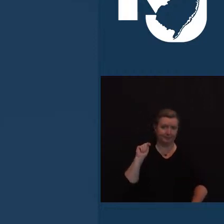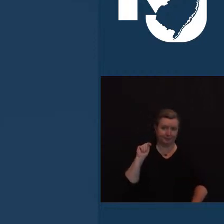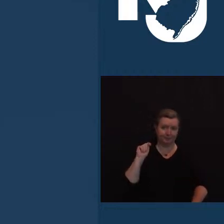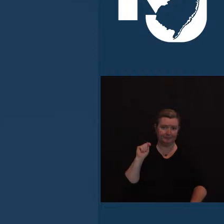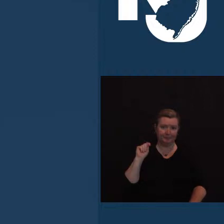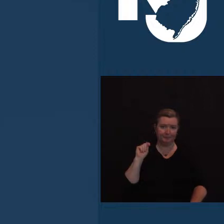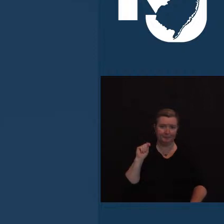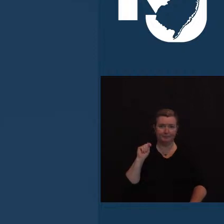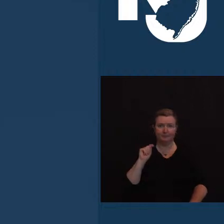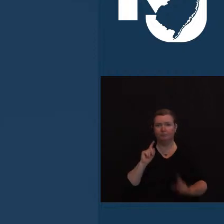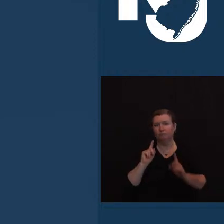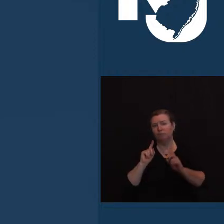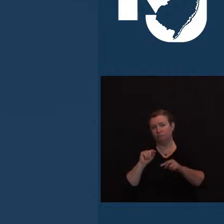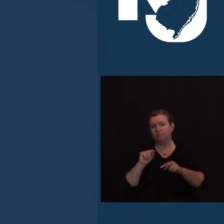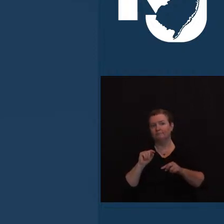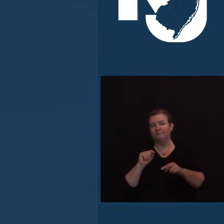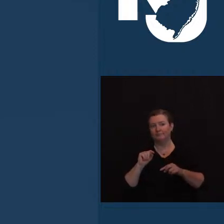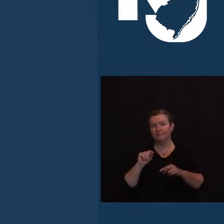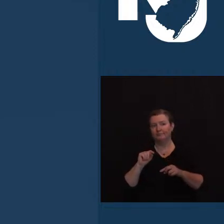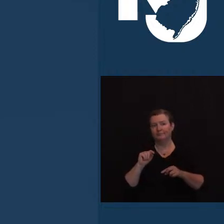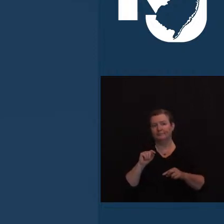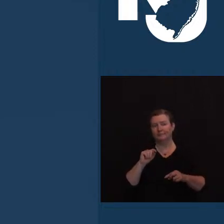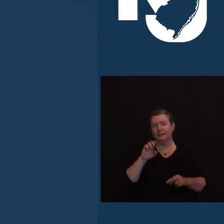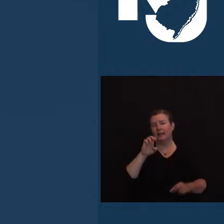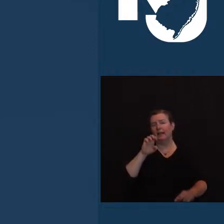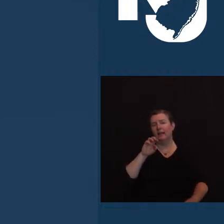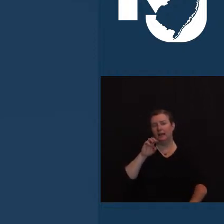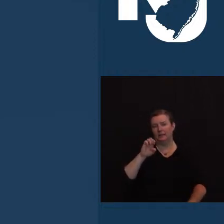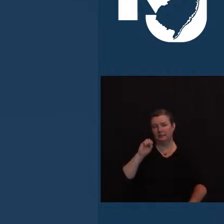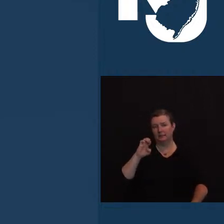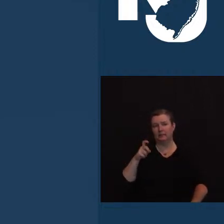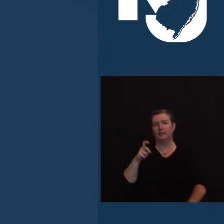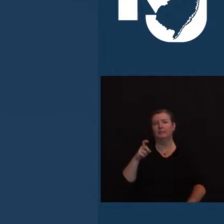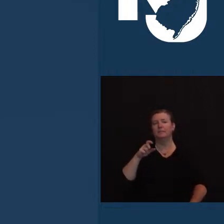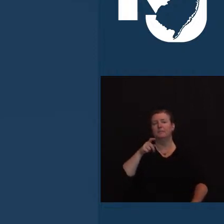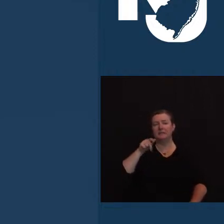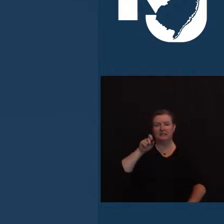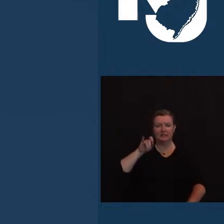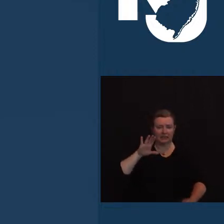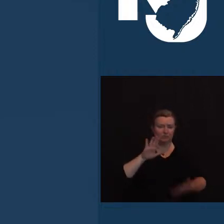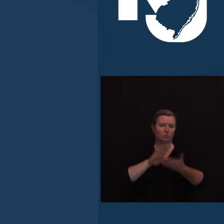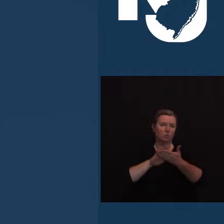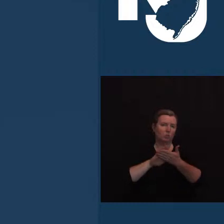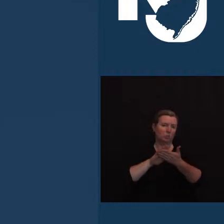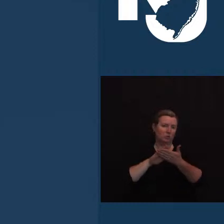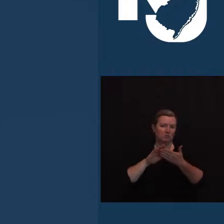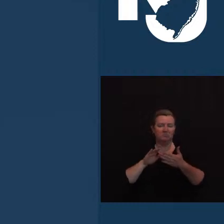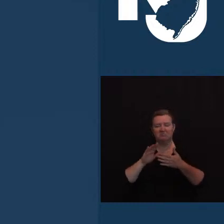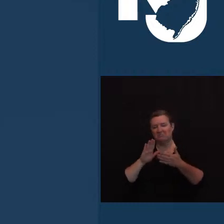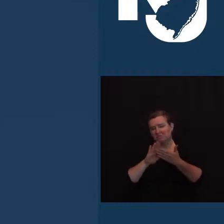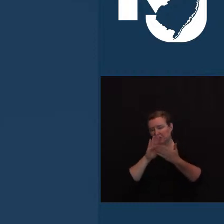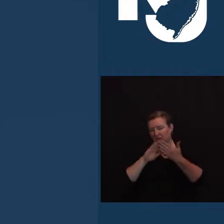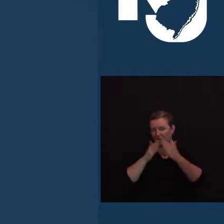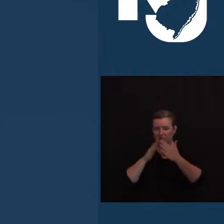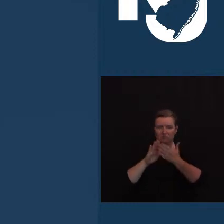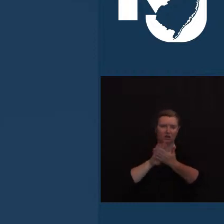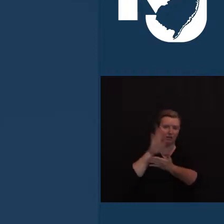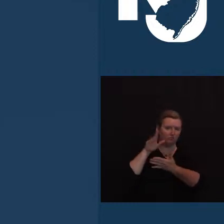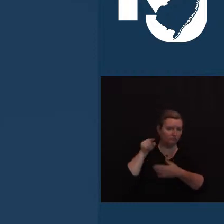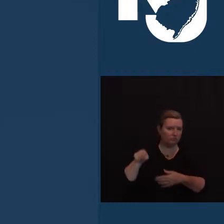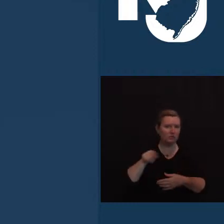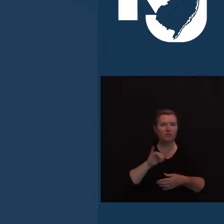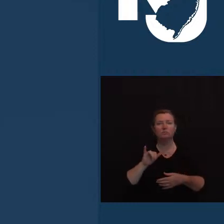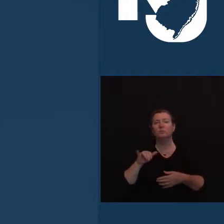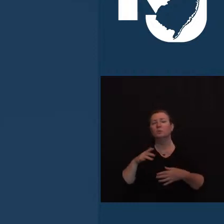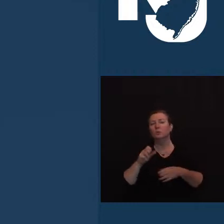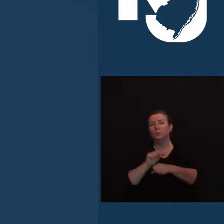Red Cross offices in East Orange, and at one point worked as an electronics tester for RCA. She was a woman